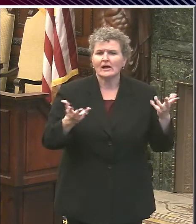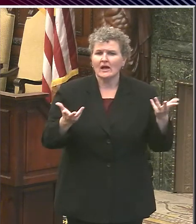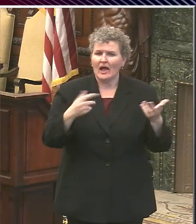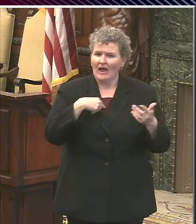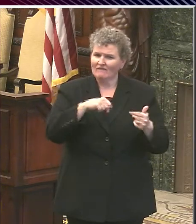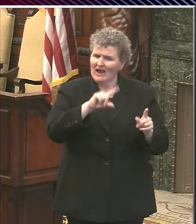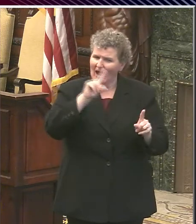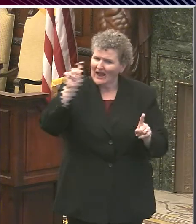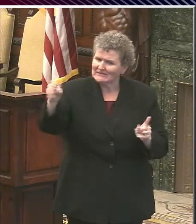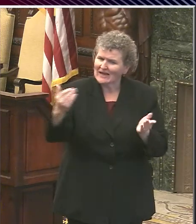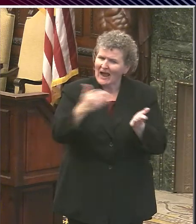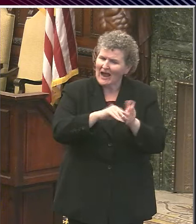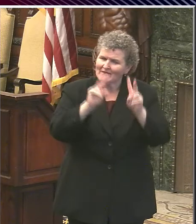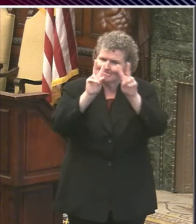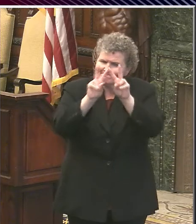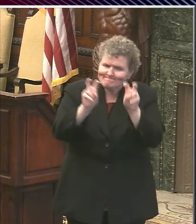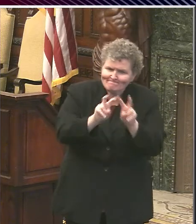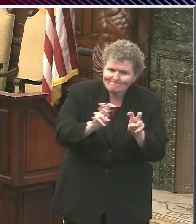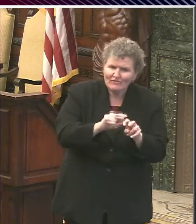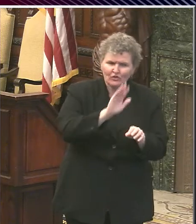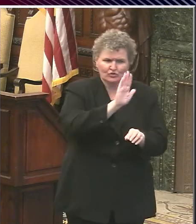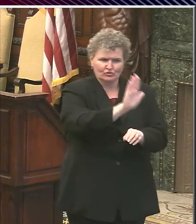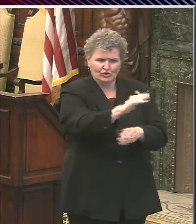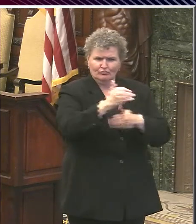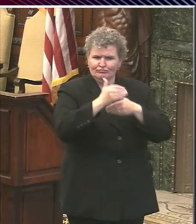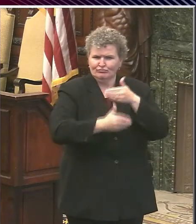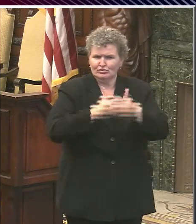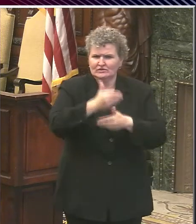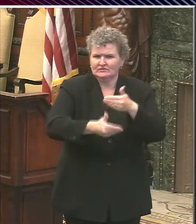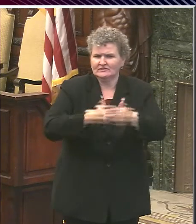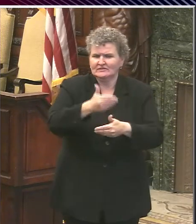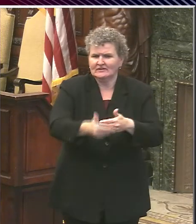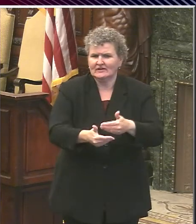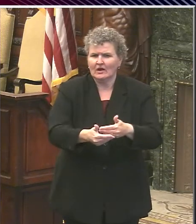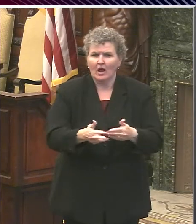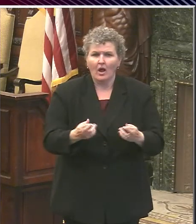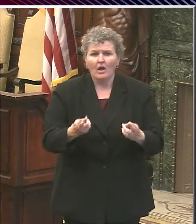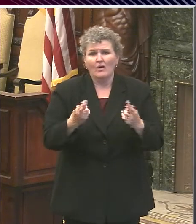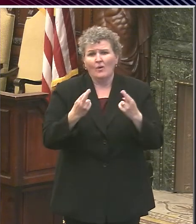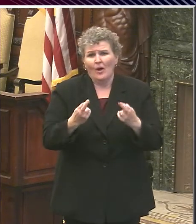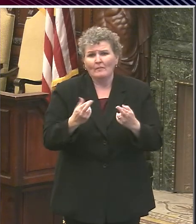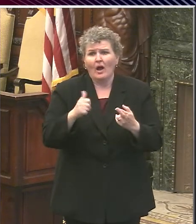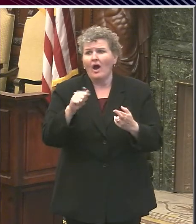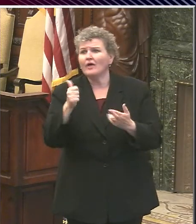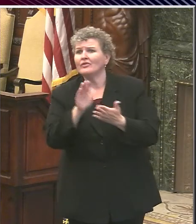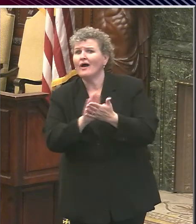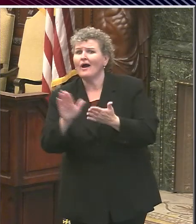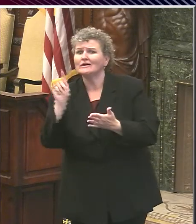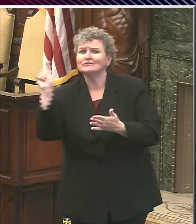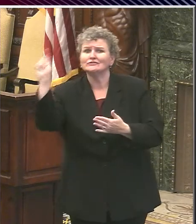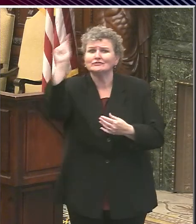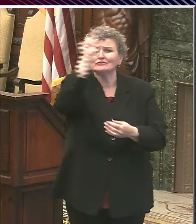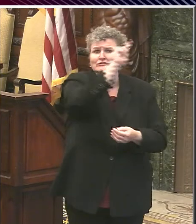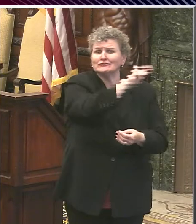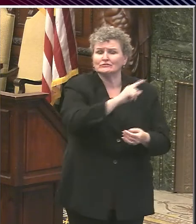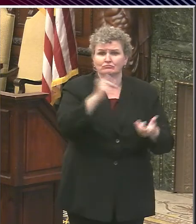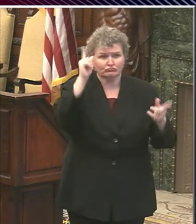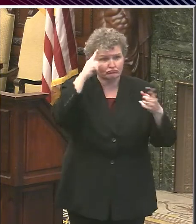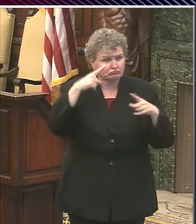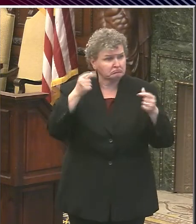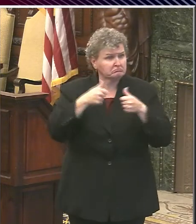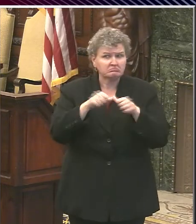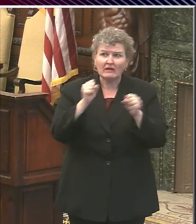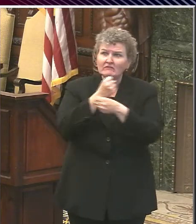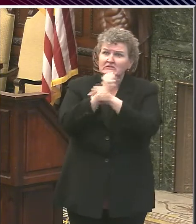again to look over their safety procedures. We're hopeful that some other colleges may be able to maintain it safely, but we're going